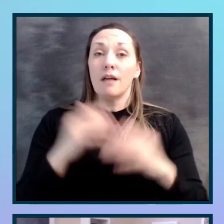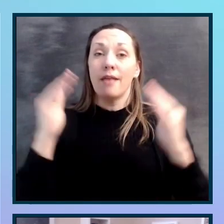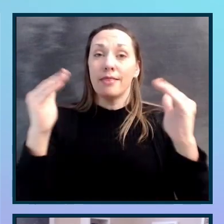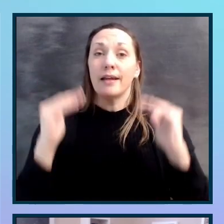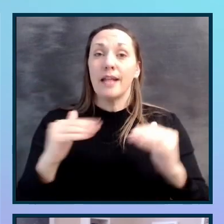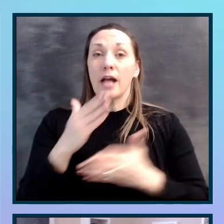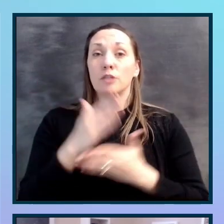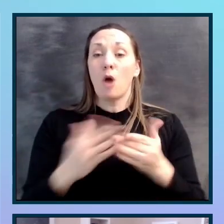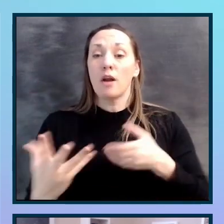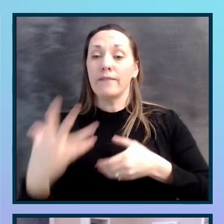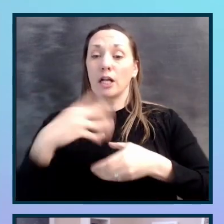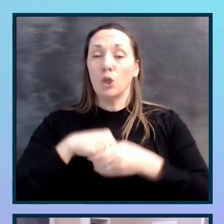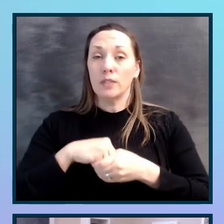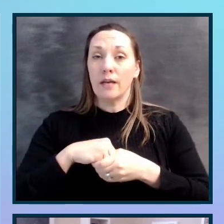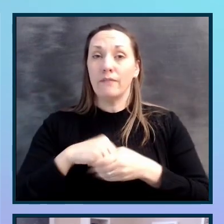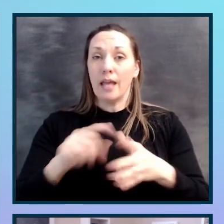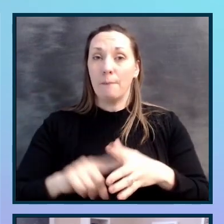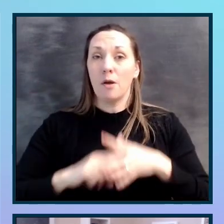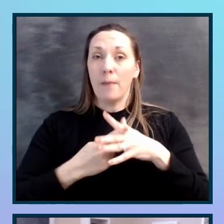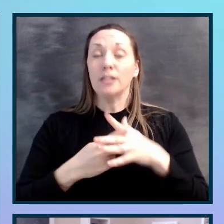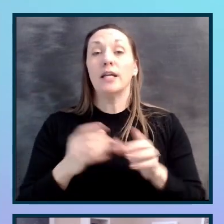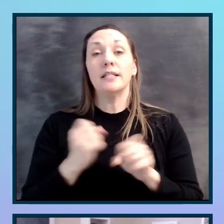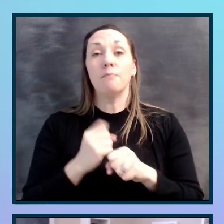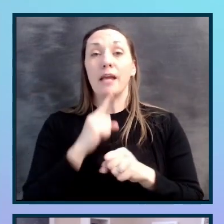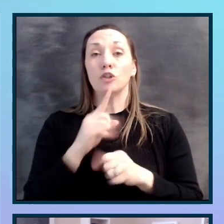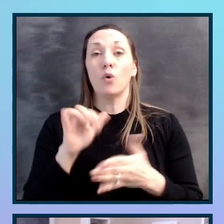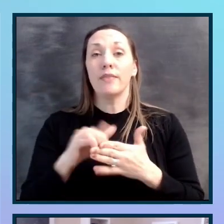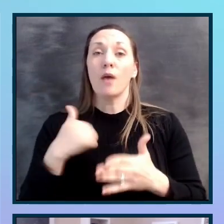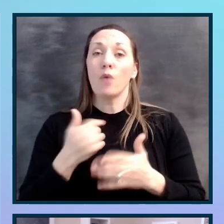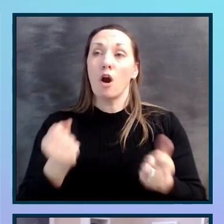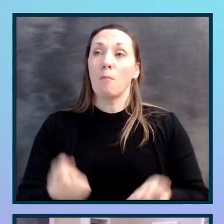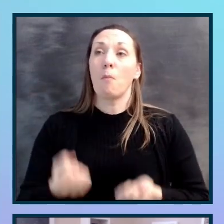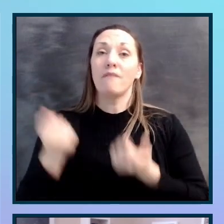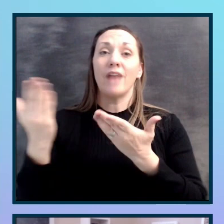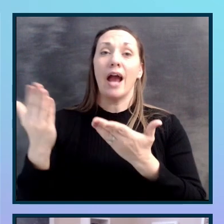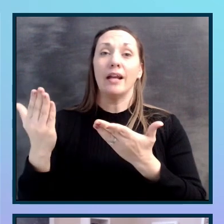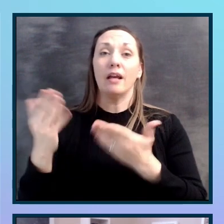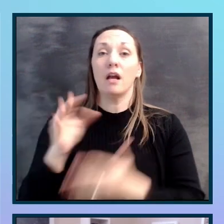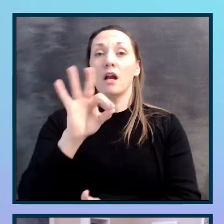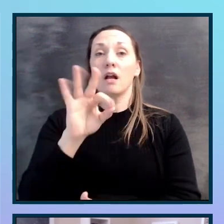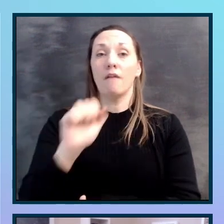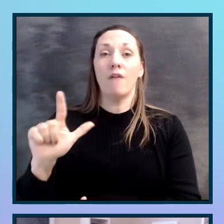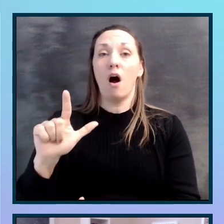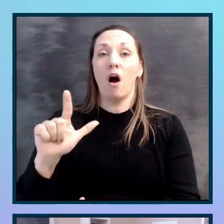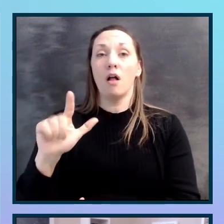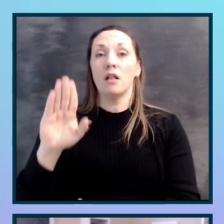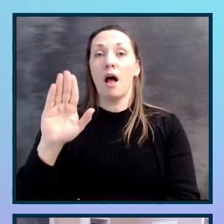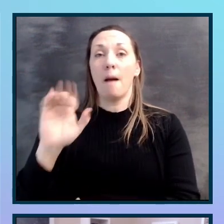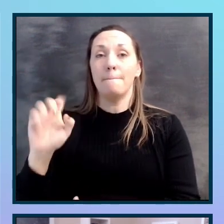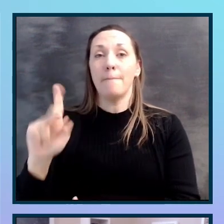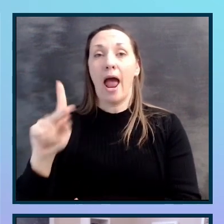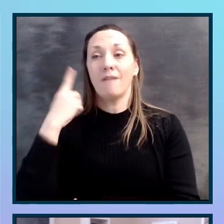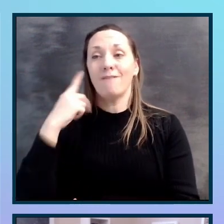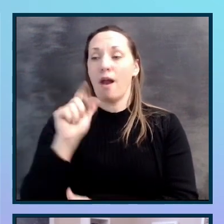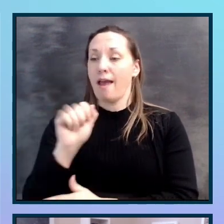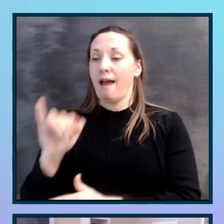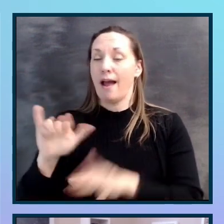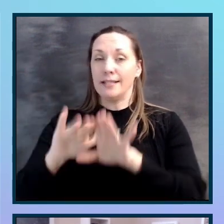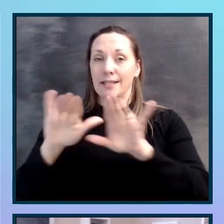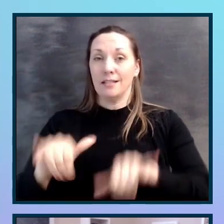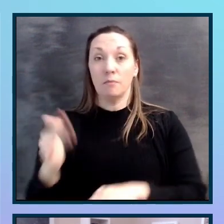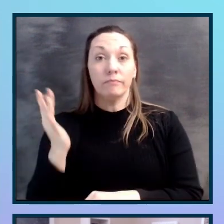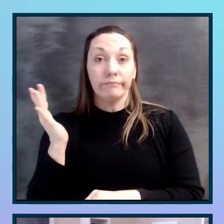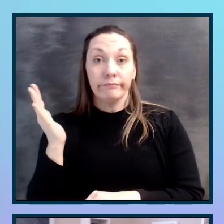of inclusive implementation is making sure that we are providing fallbacks for these AI systems.